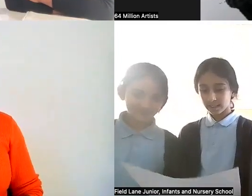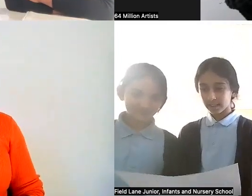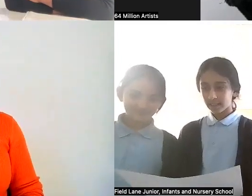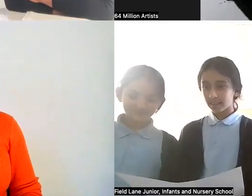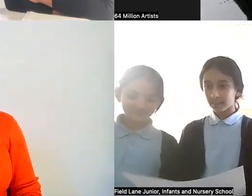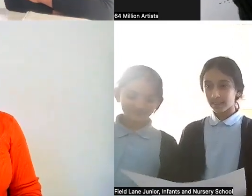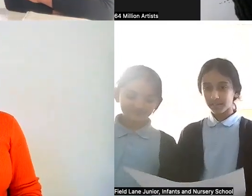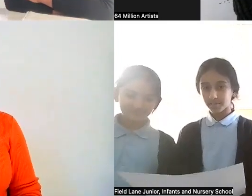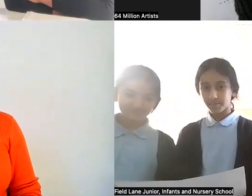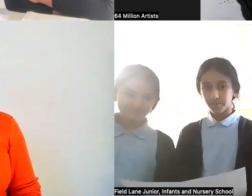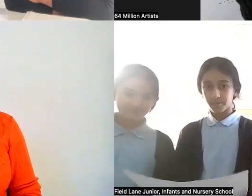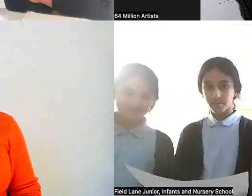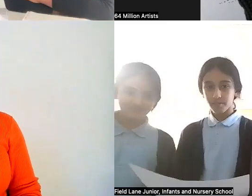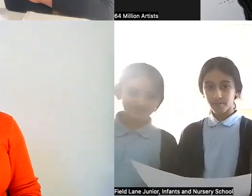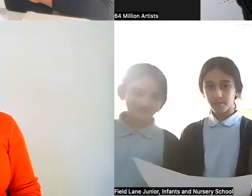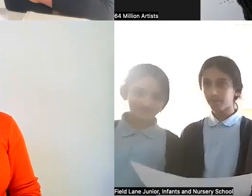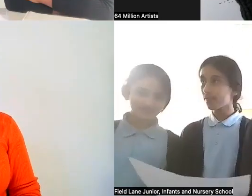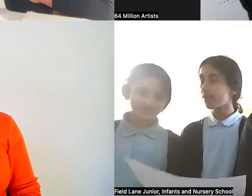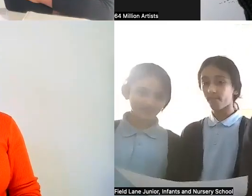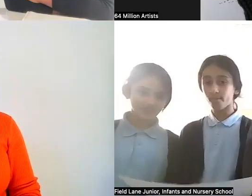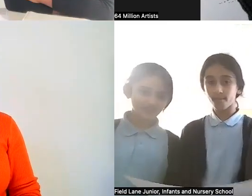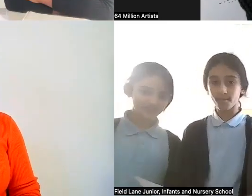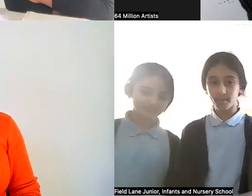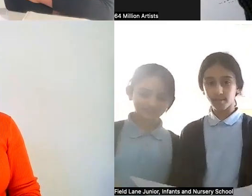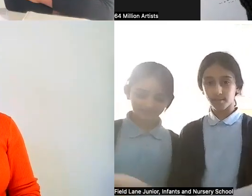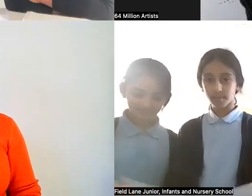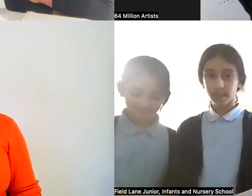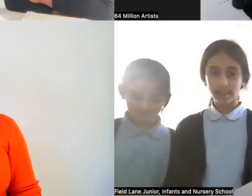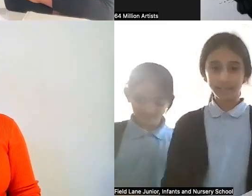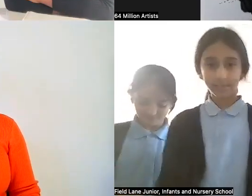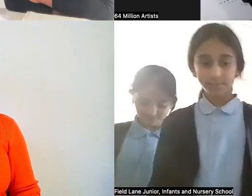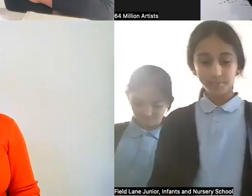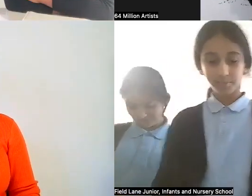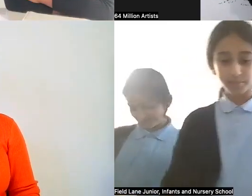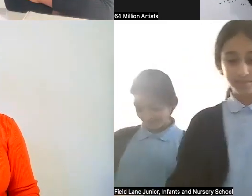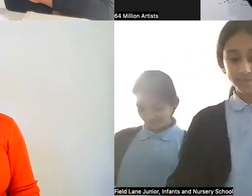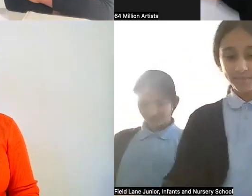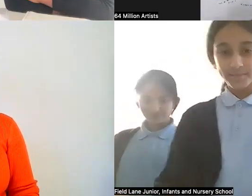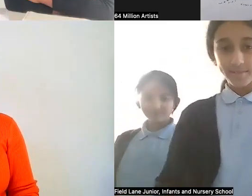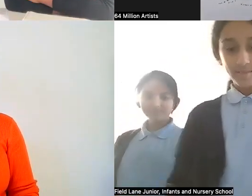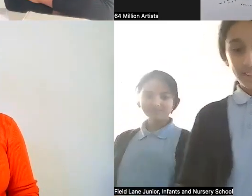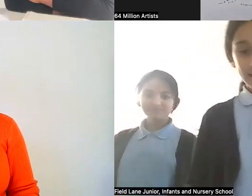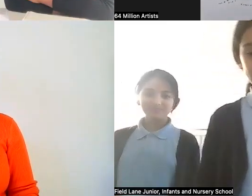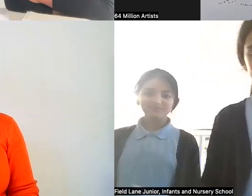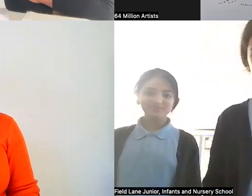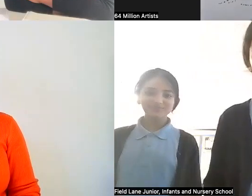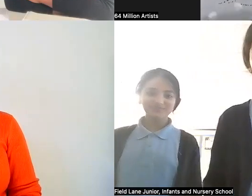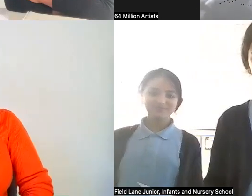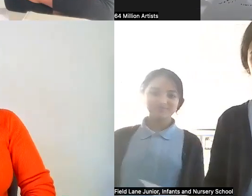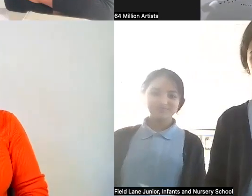just a little bit, guys, and then you, young lady, if you come nearer to the computer, we'll be able to hear you. Yeah,